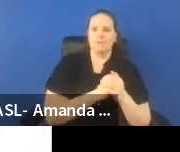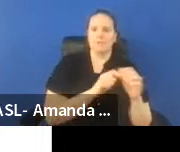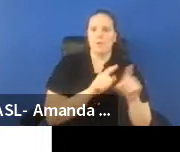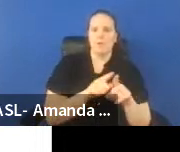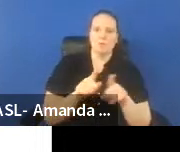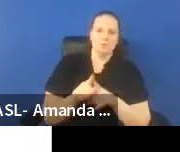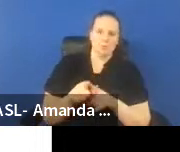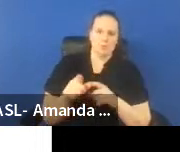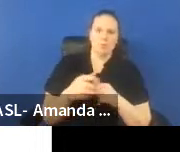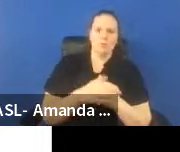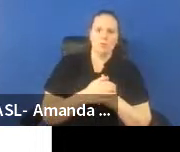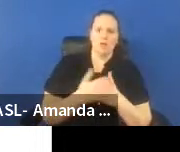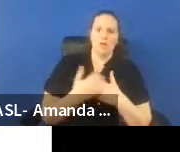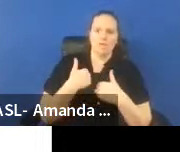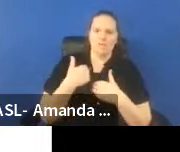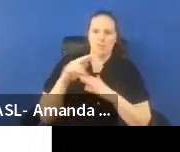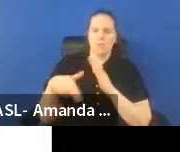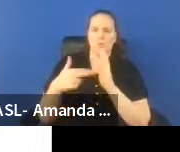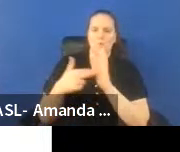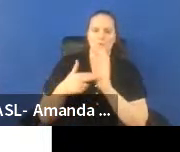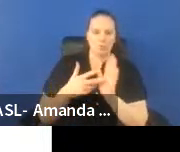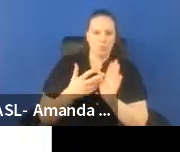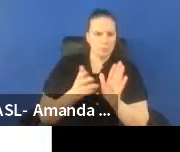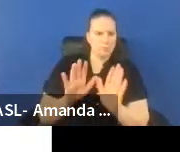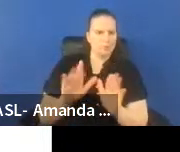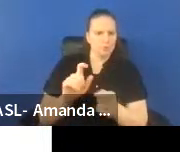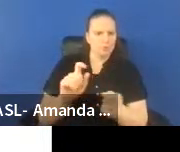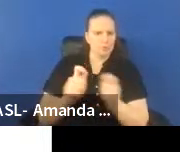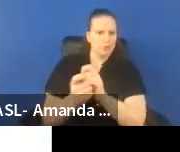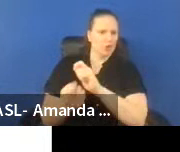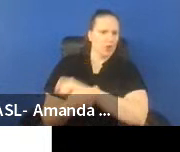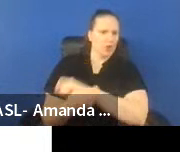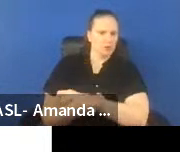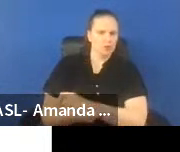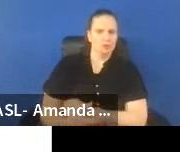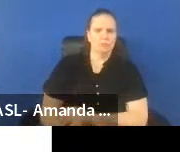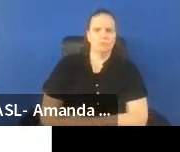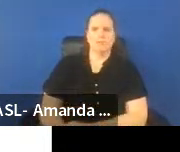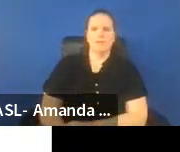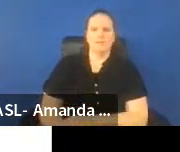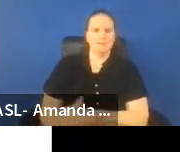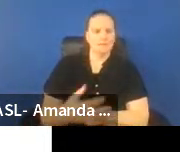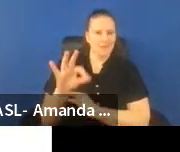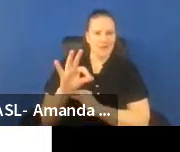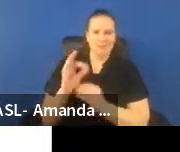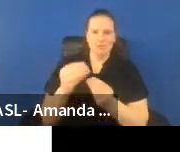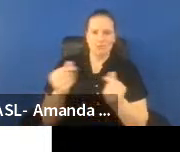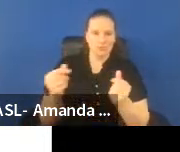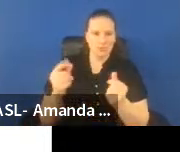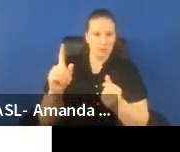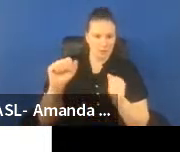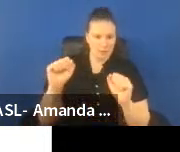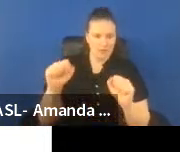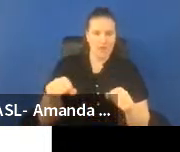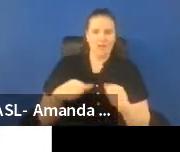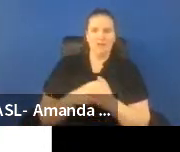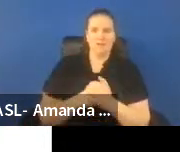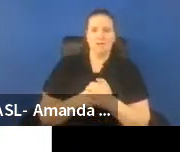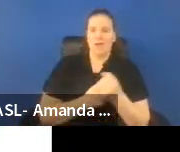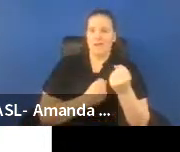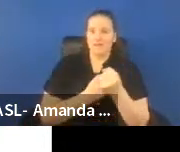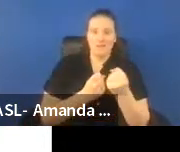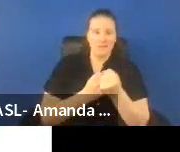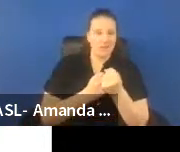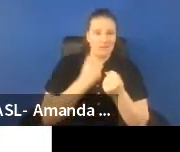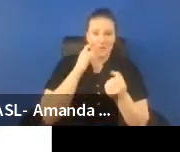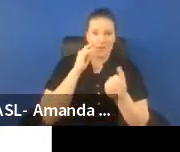then have a role of pushing for change, finding solutions where we can, and advocating for